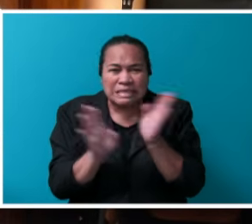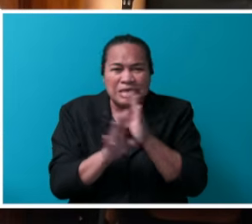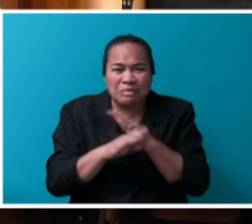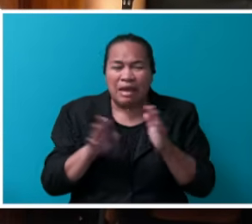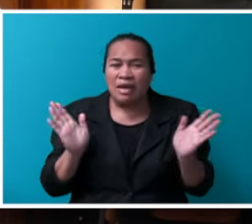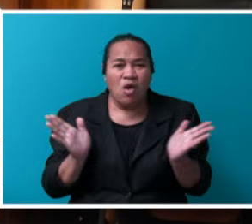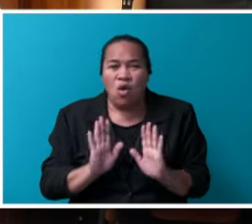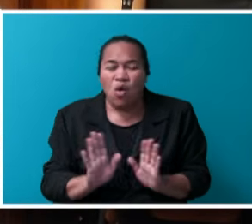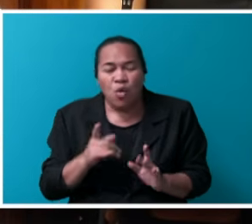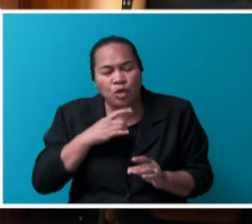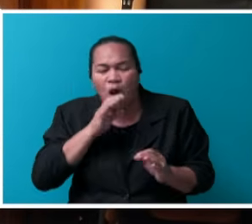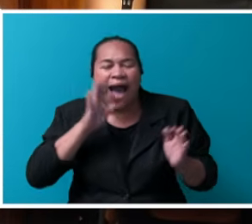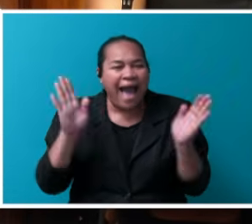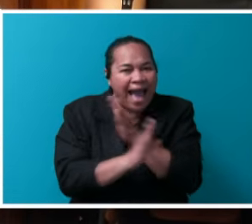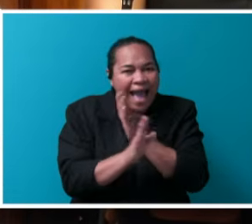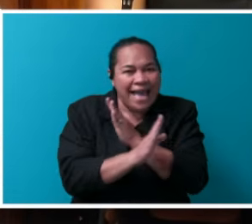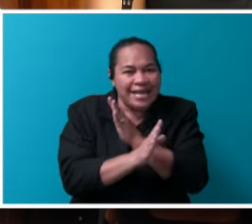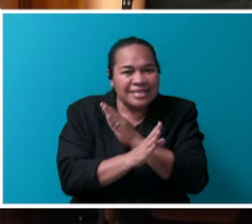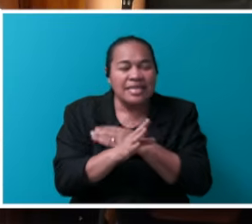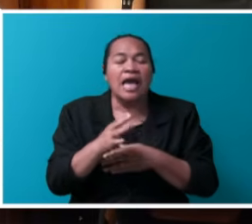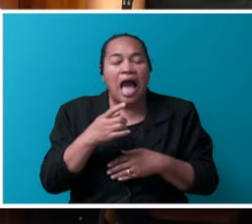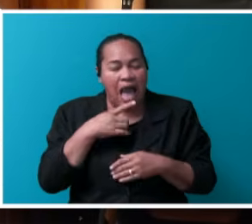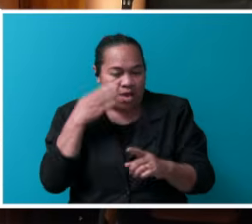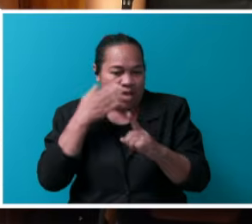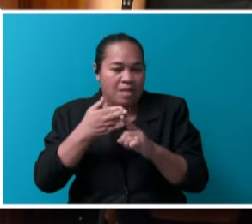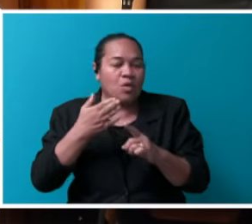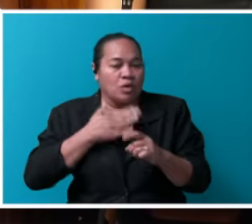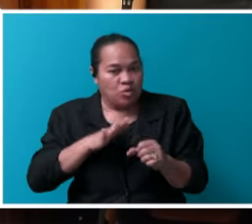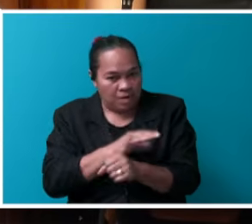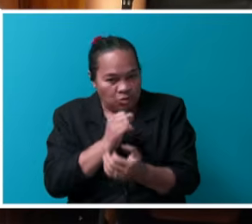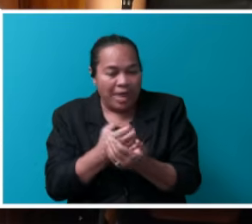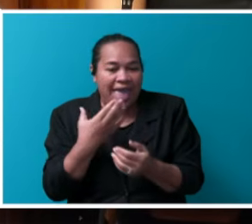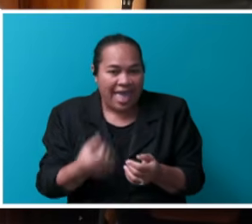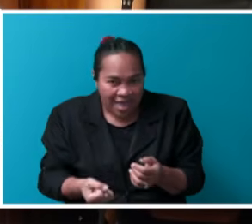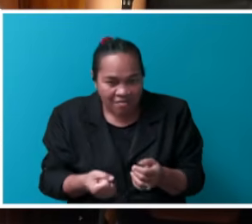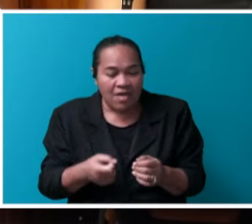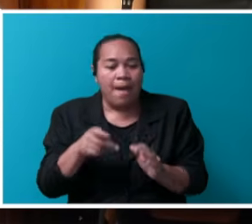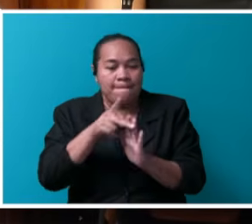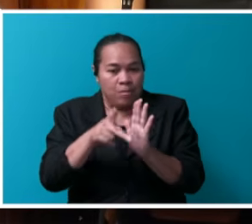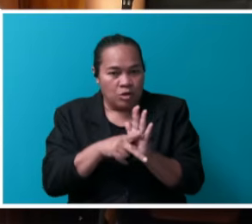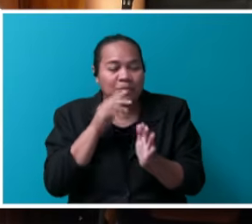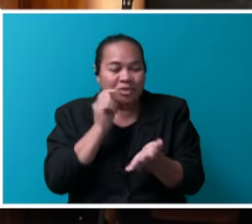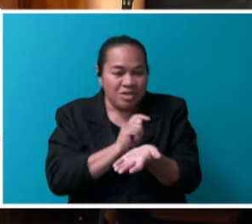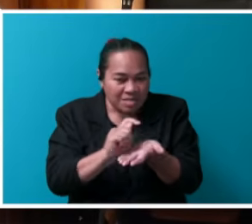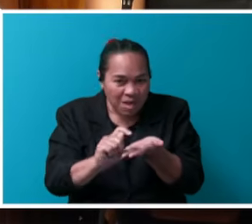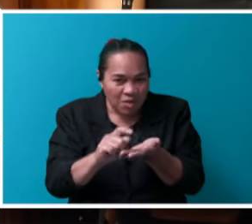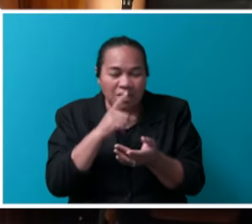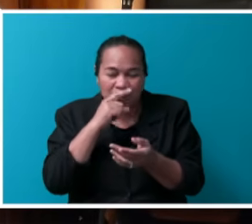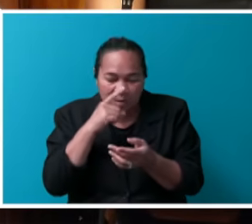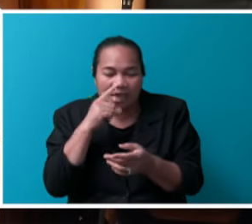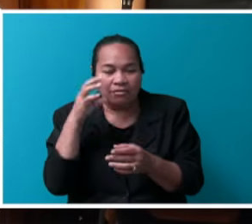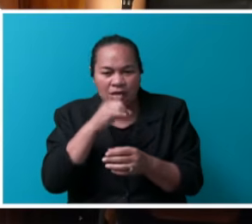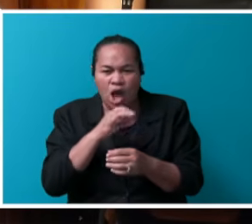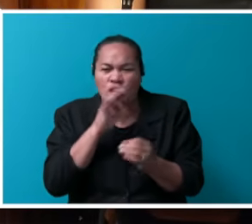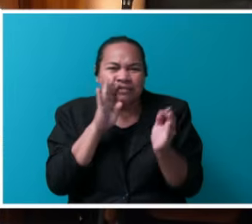them. Our aim is to ensure that we have economic and fiscal policies which are transparent, predictable, not secrets to